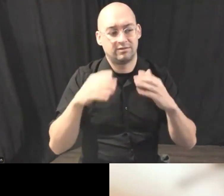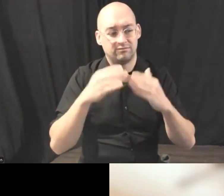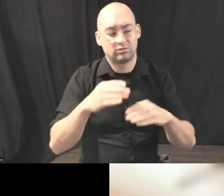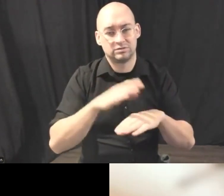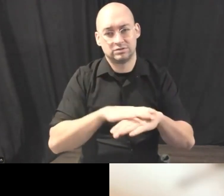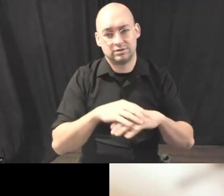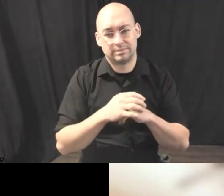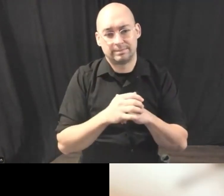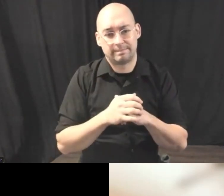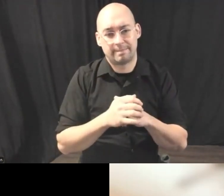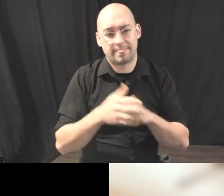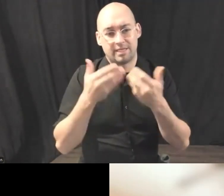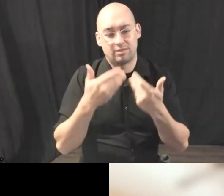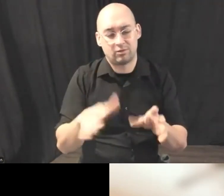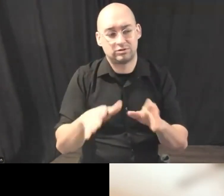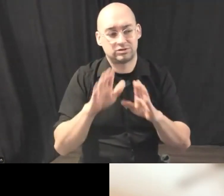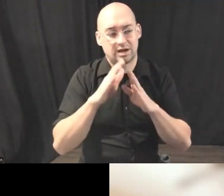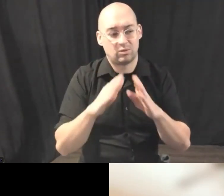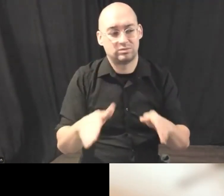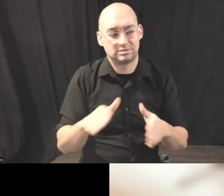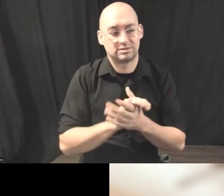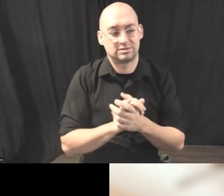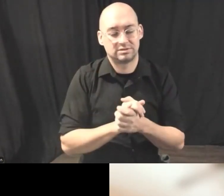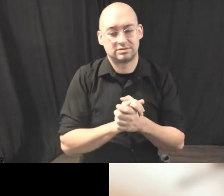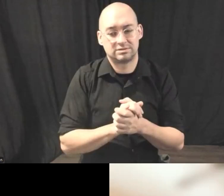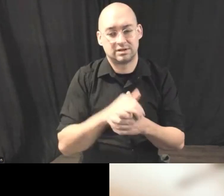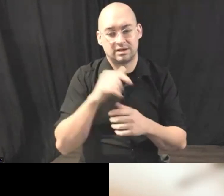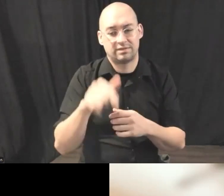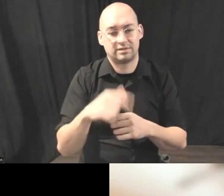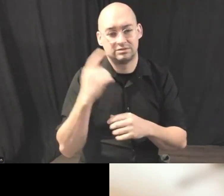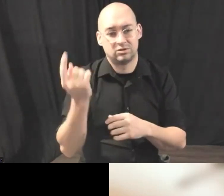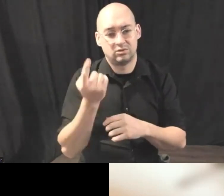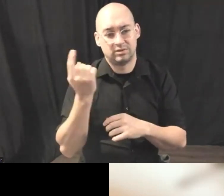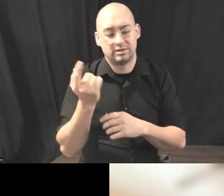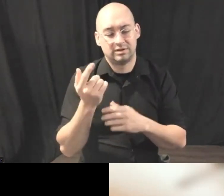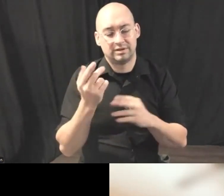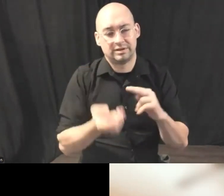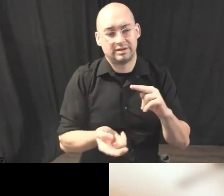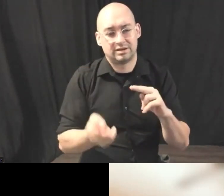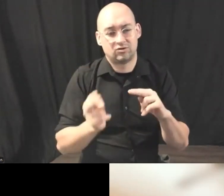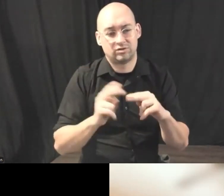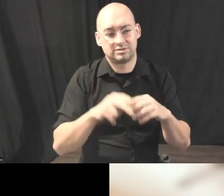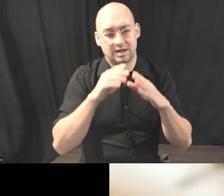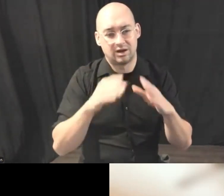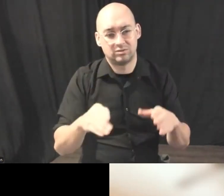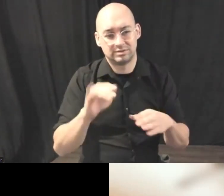If you've lost your housing, this is only going to increase housing instability and insecurity,